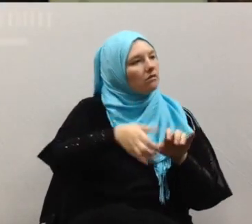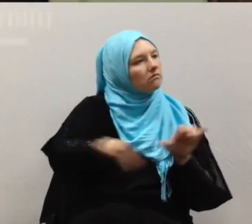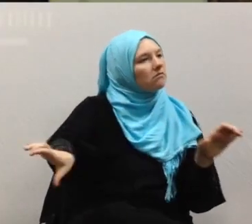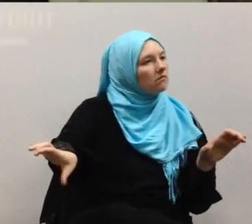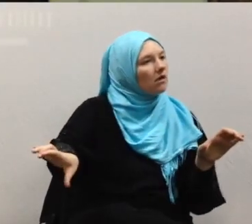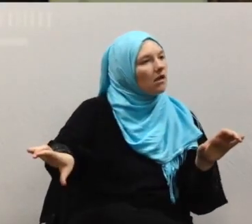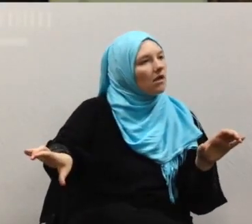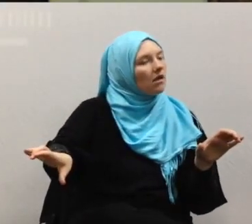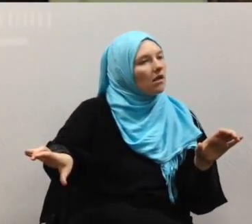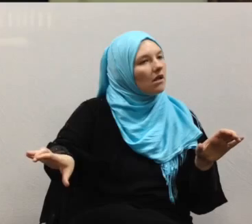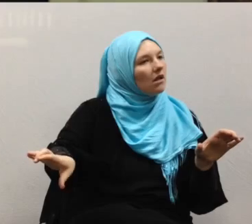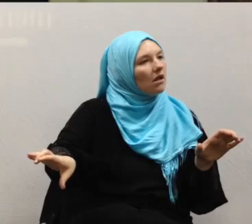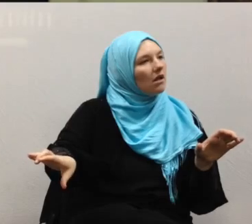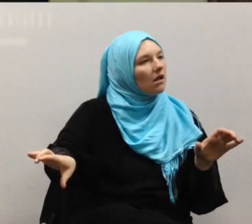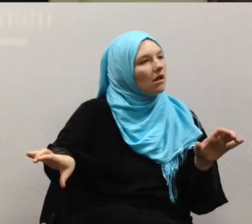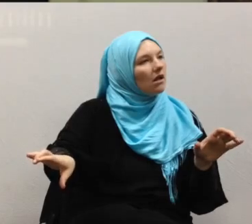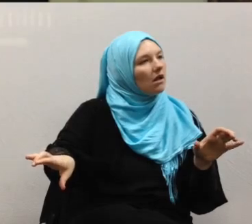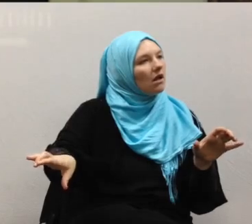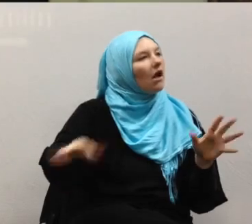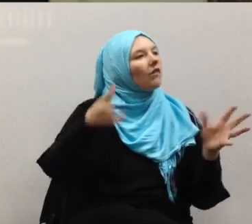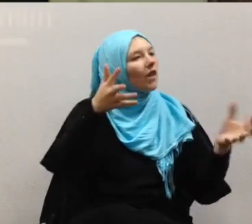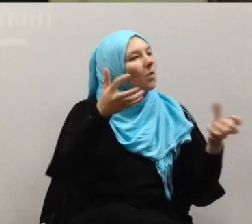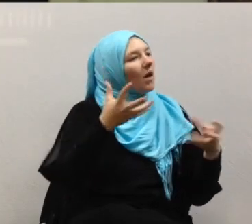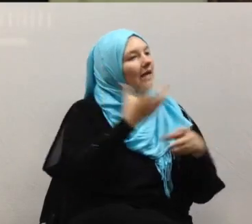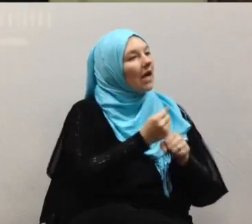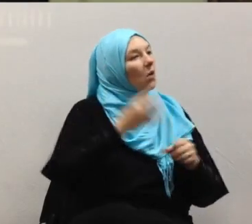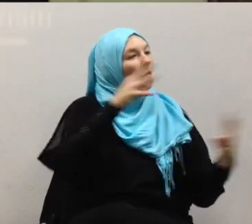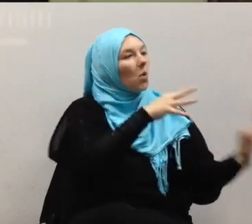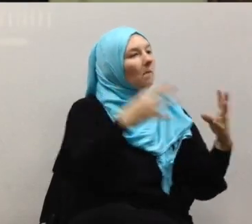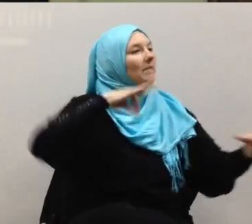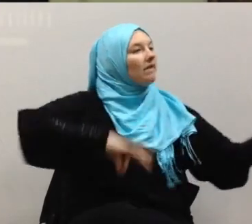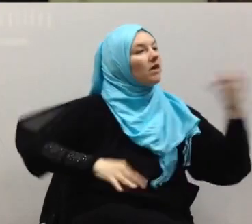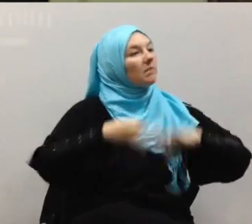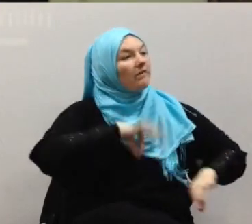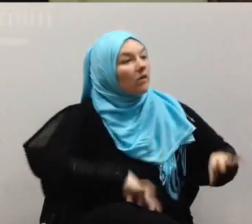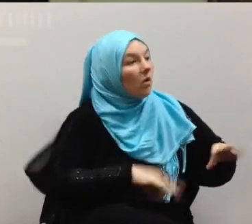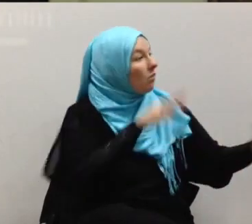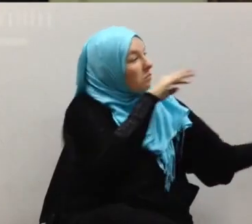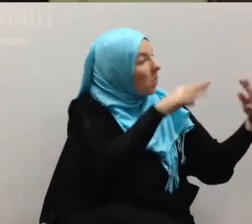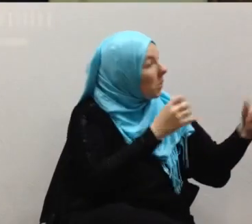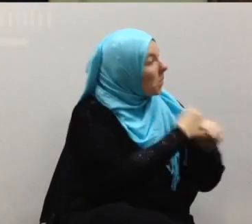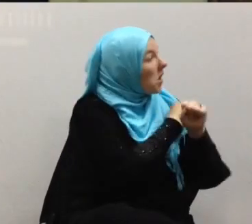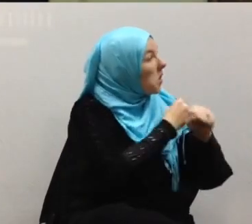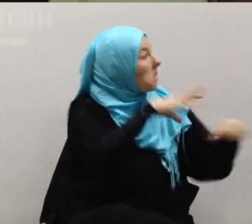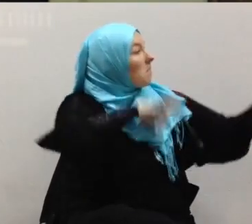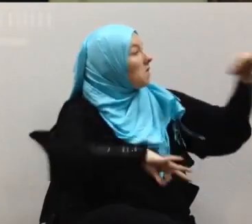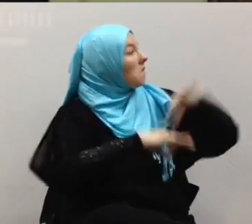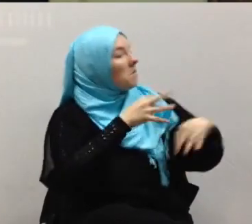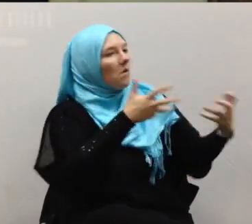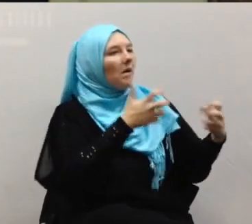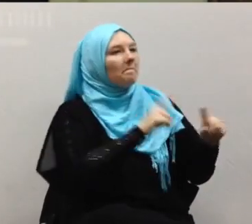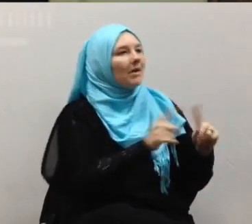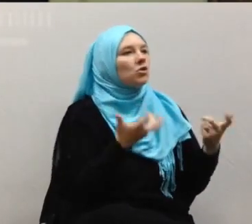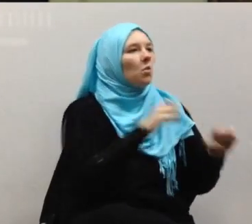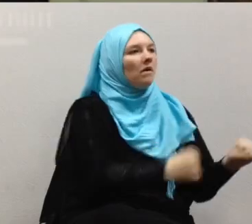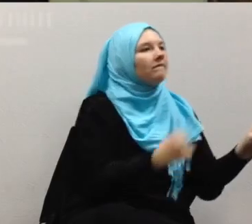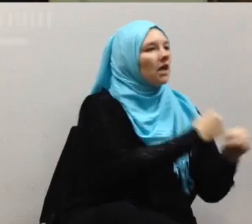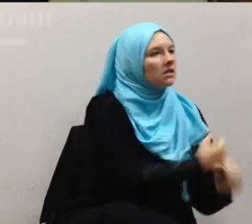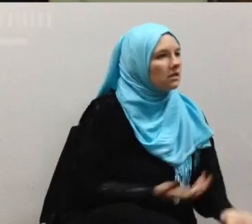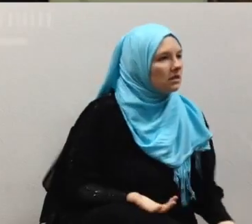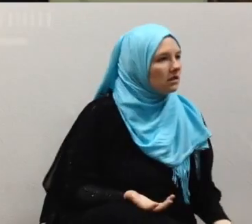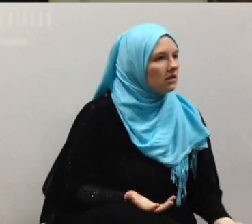being in the war. It's just nonsense. They want the gains, but they don't want any